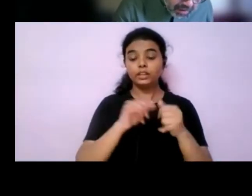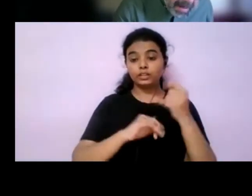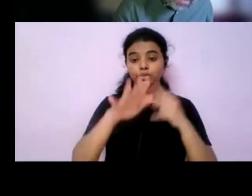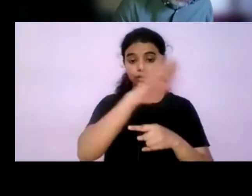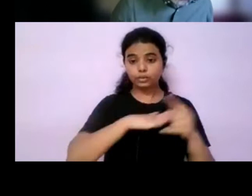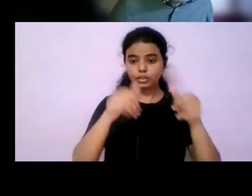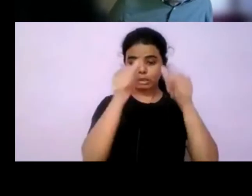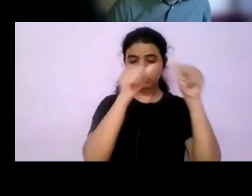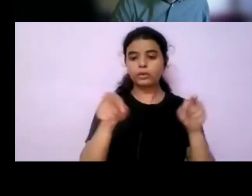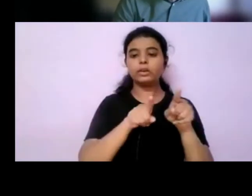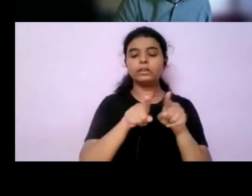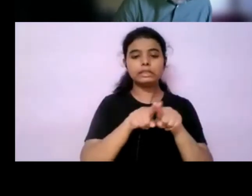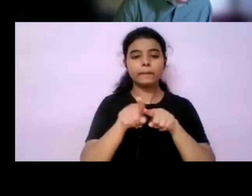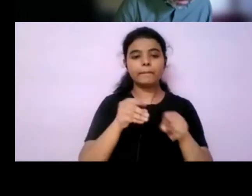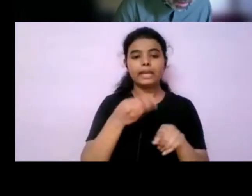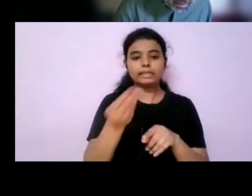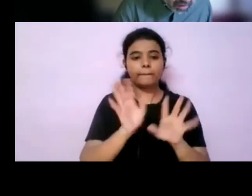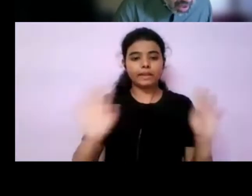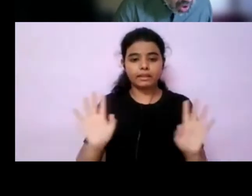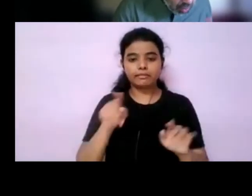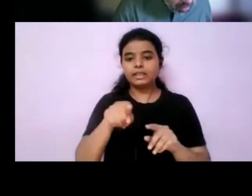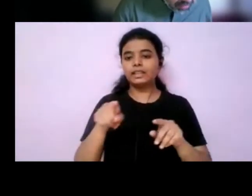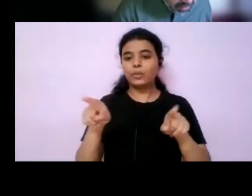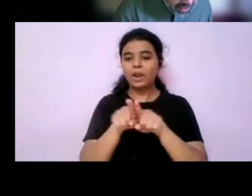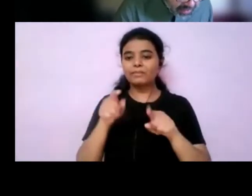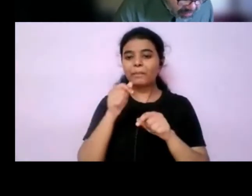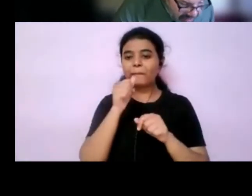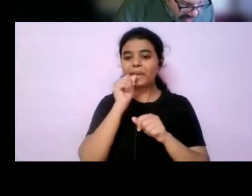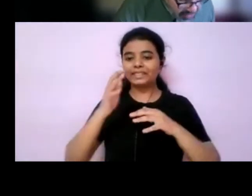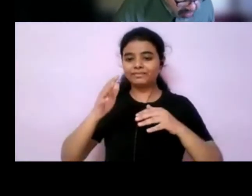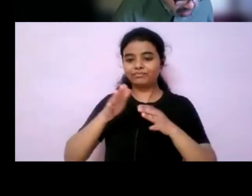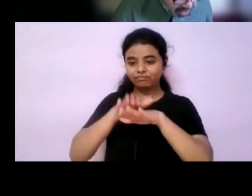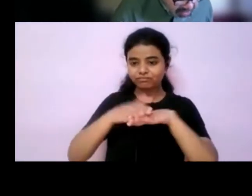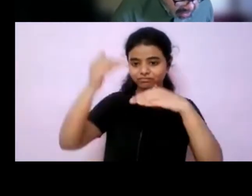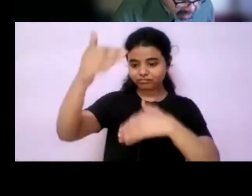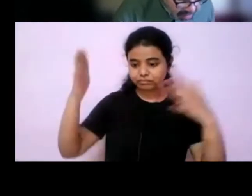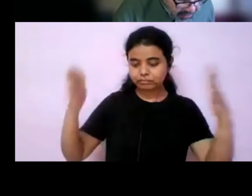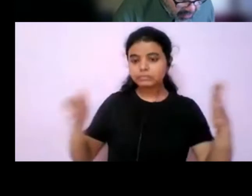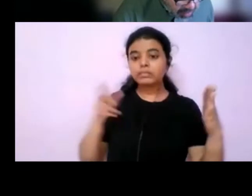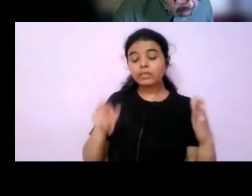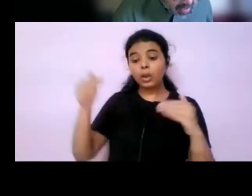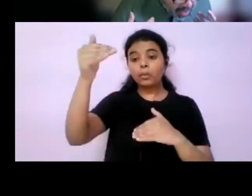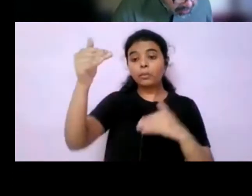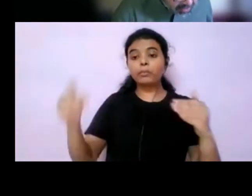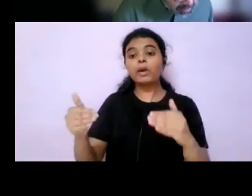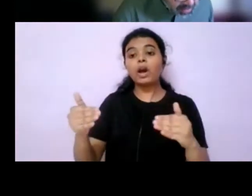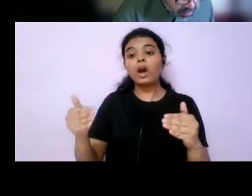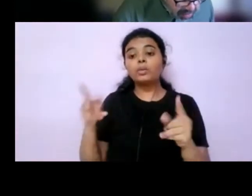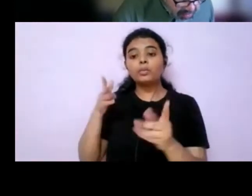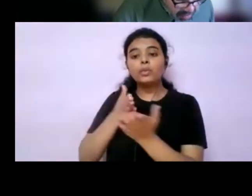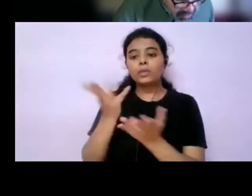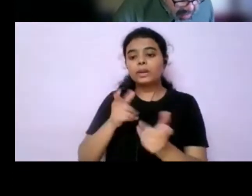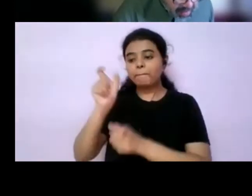meso, the macro, and the mega in this approach. All of these layers are essential to the understanding of the phenomena of